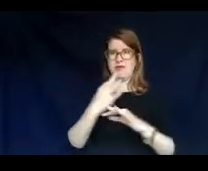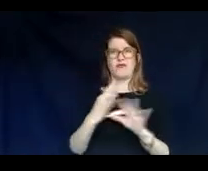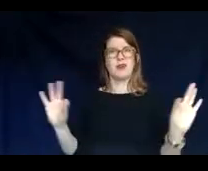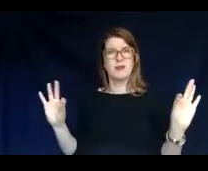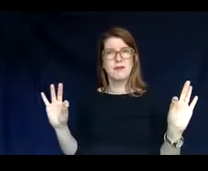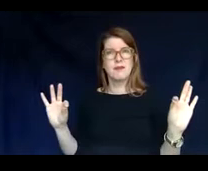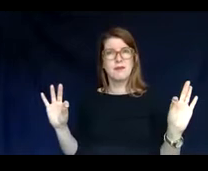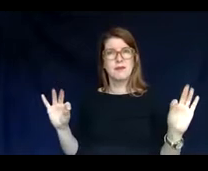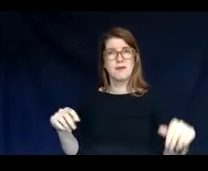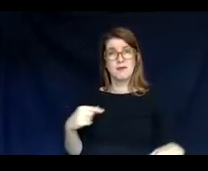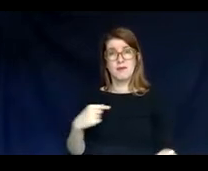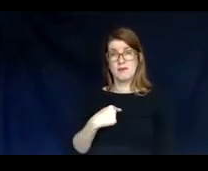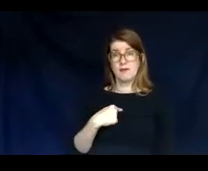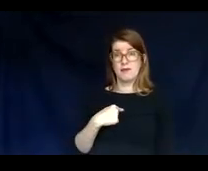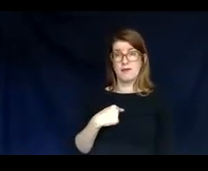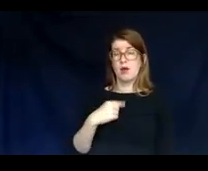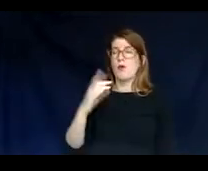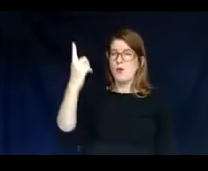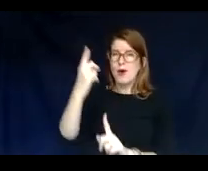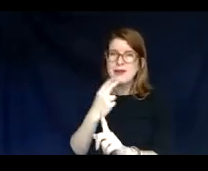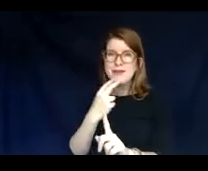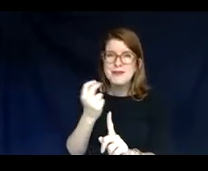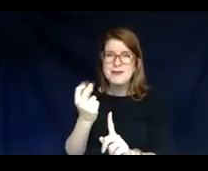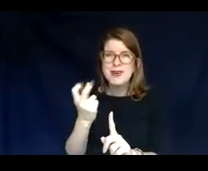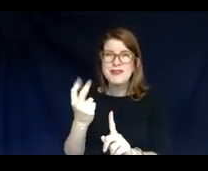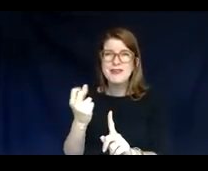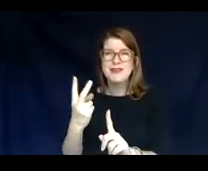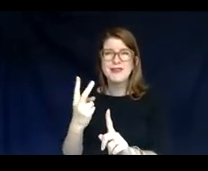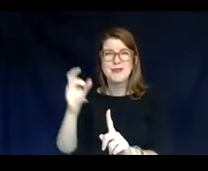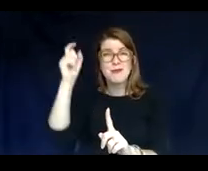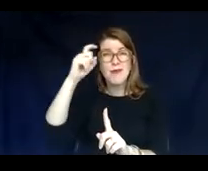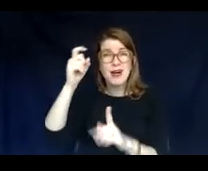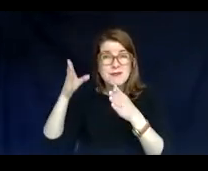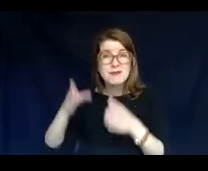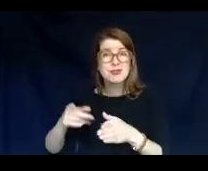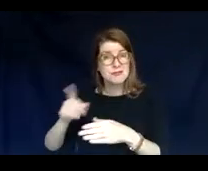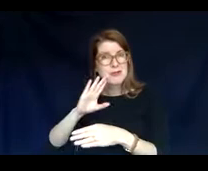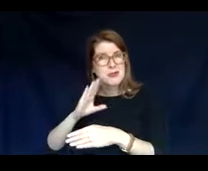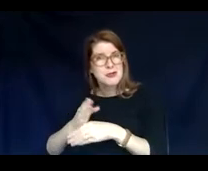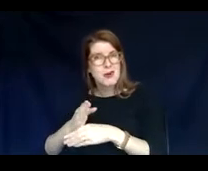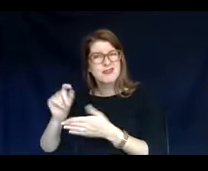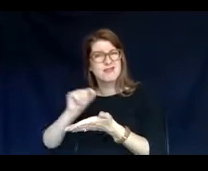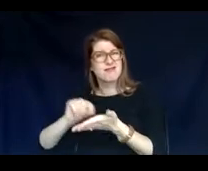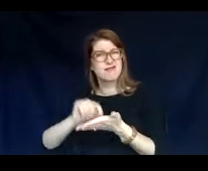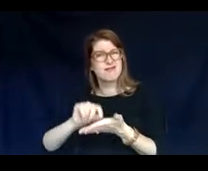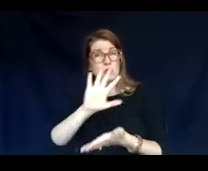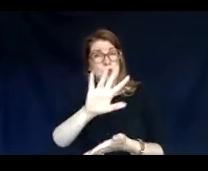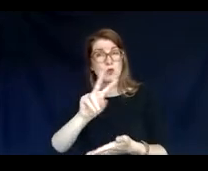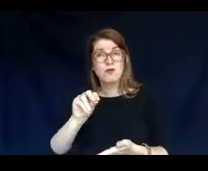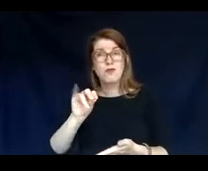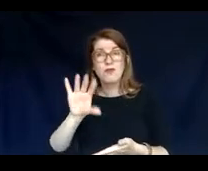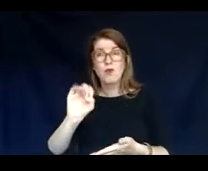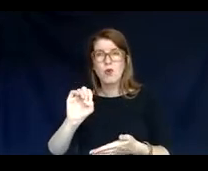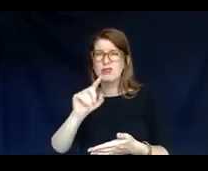A 12-year-old wise person once wrote to me, "Your voice is your masterpiece. Do